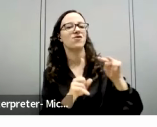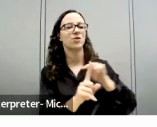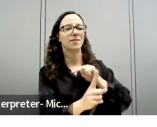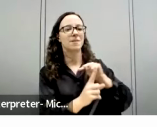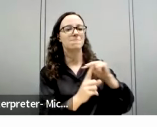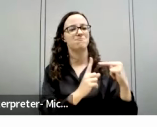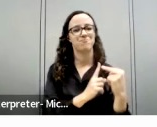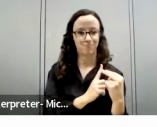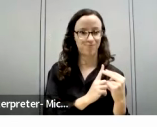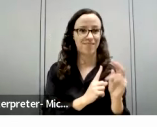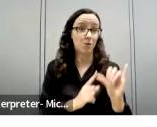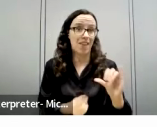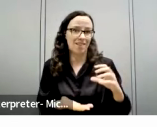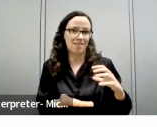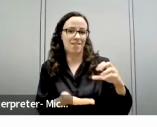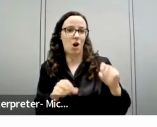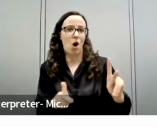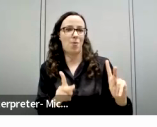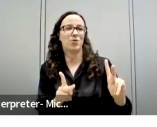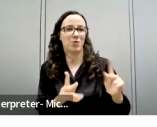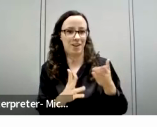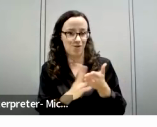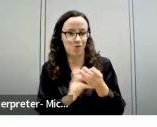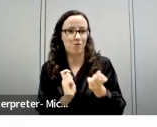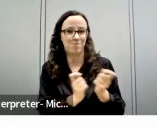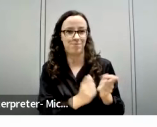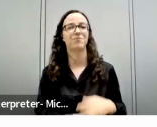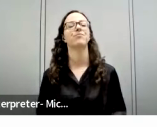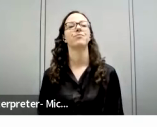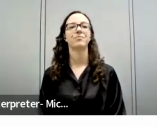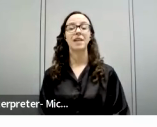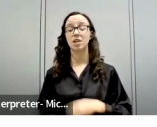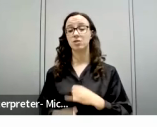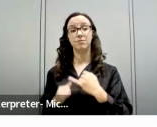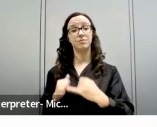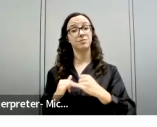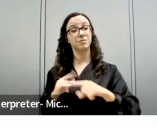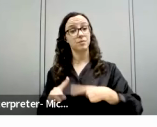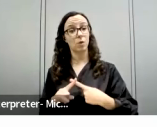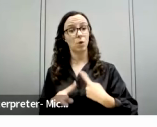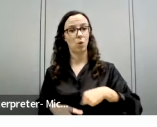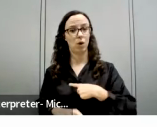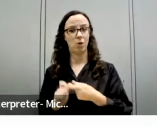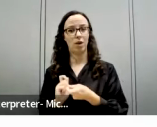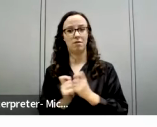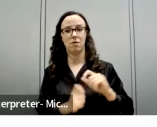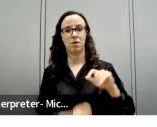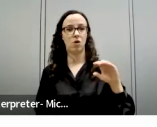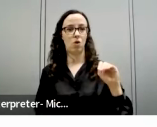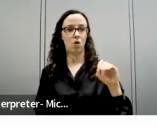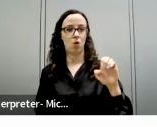perspective. And then lastly, so when we modify OERs, it also allows us to just